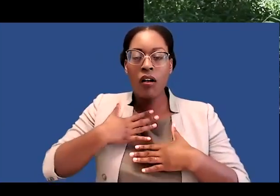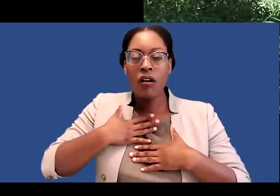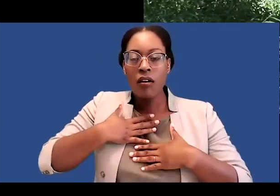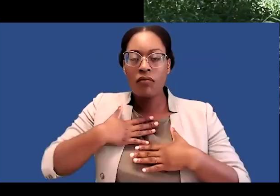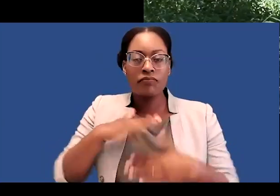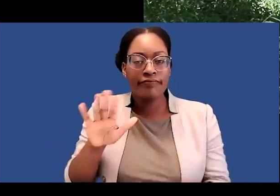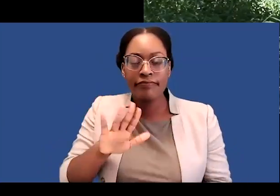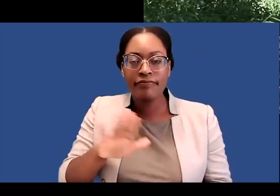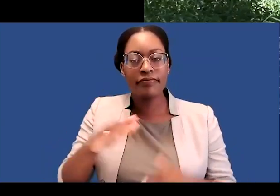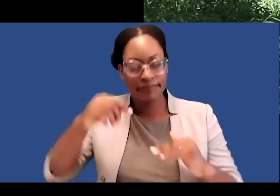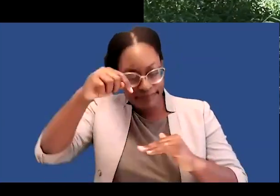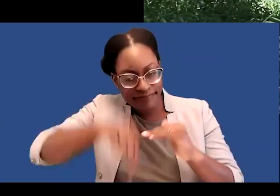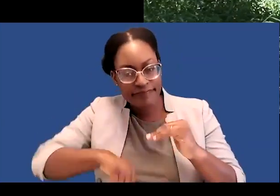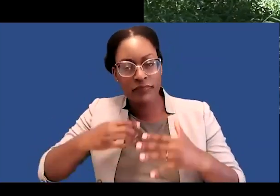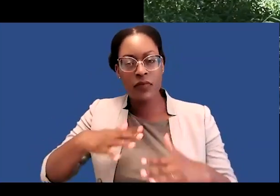beyond the chest.